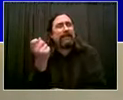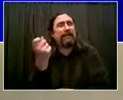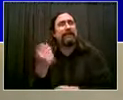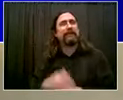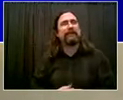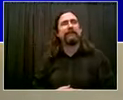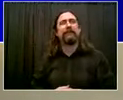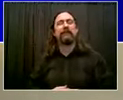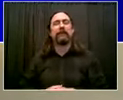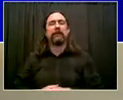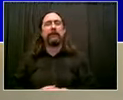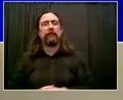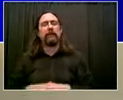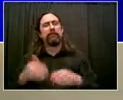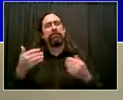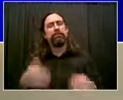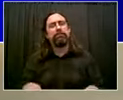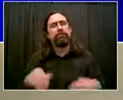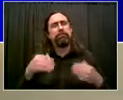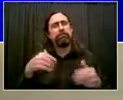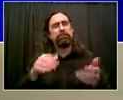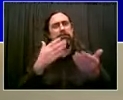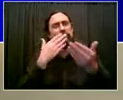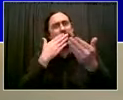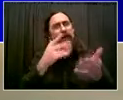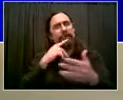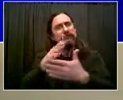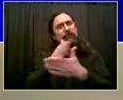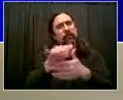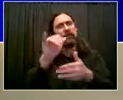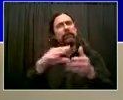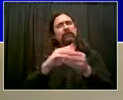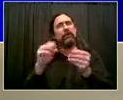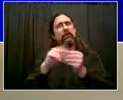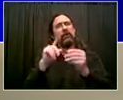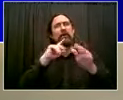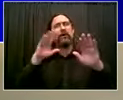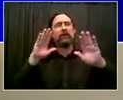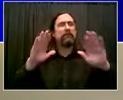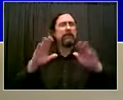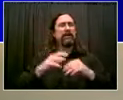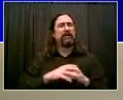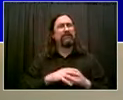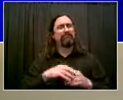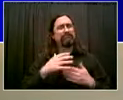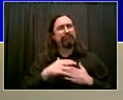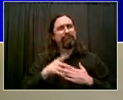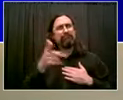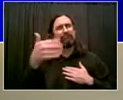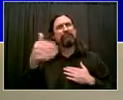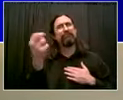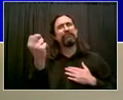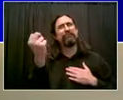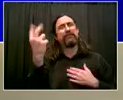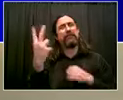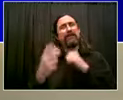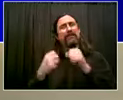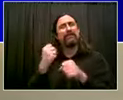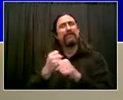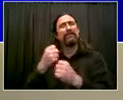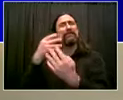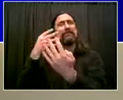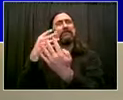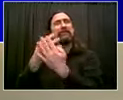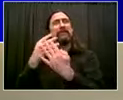himself. Something went wrong in his life, 12 years in prison, and then he came out for the last 22 years, has been serving